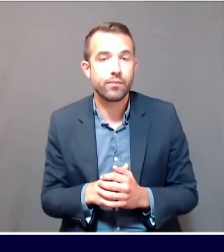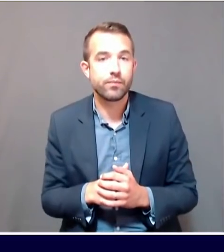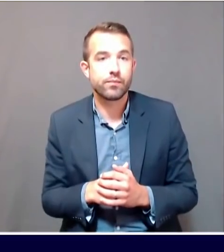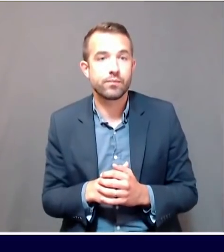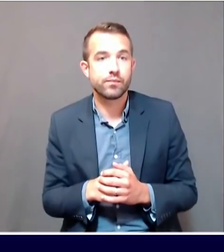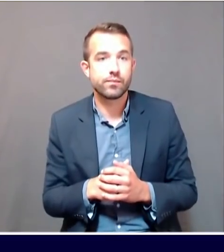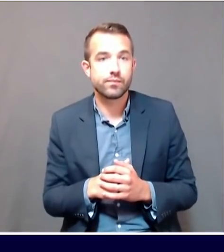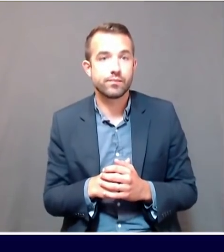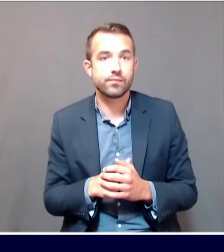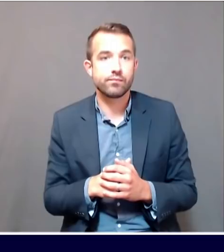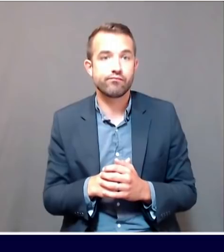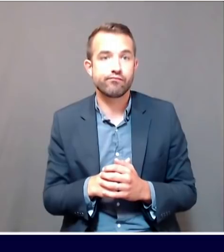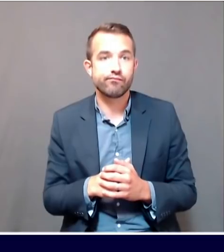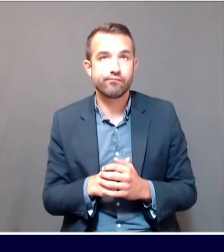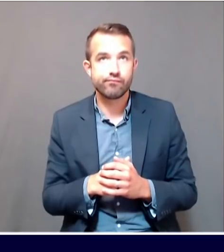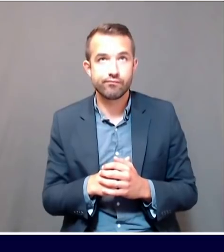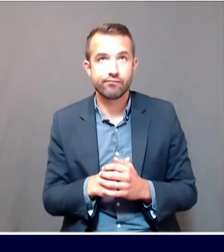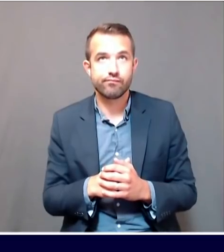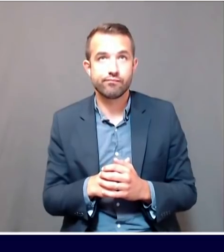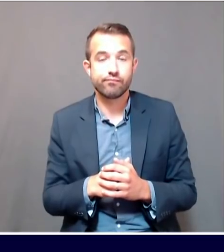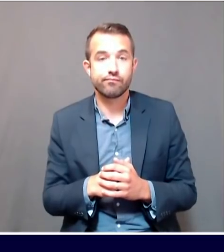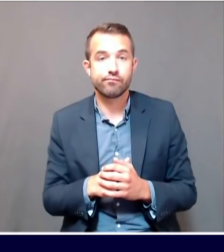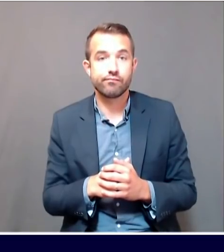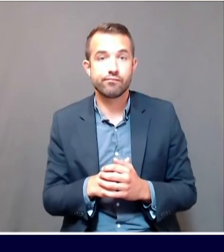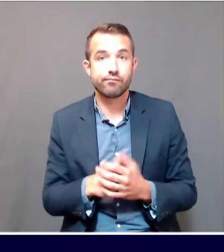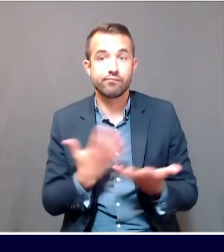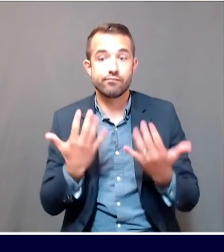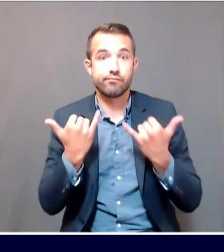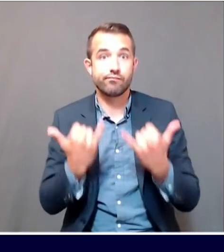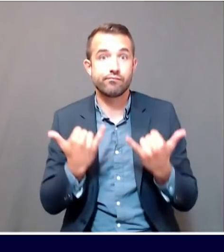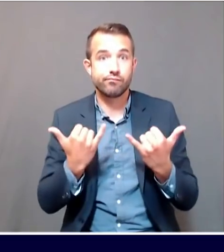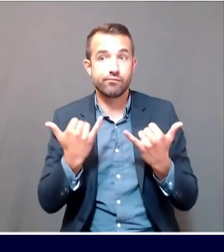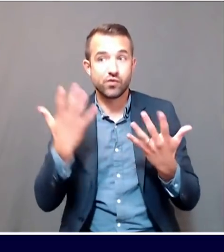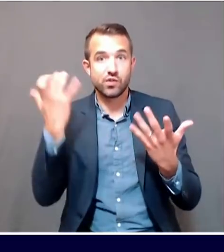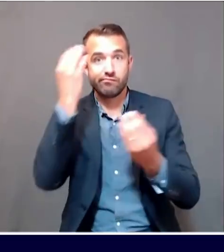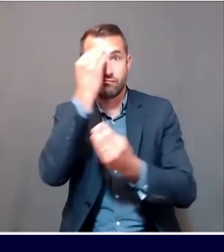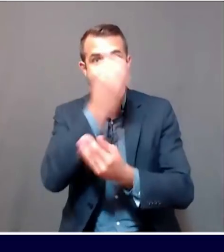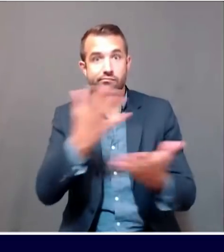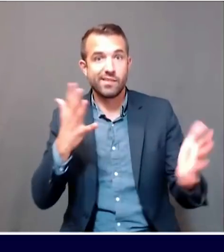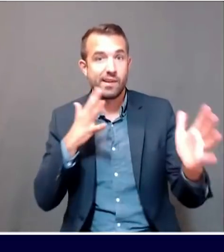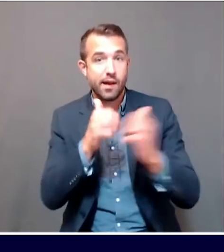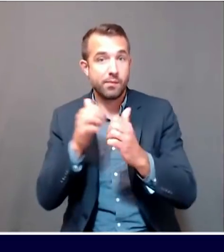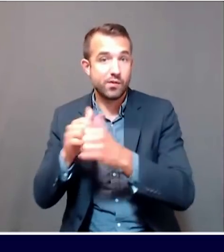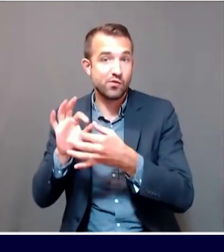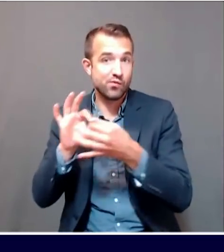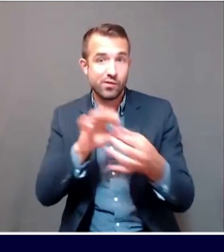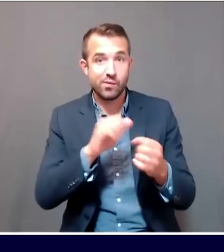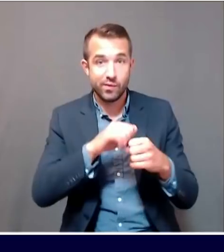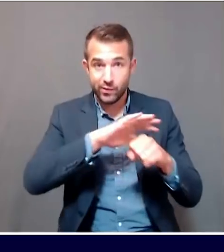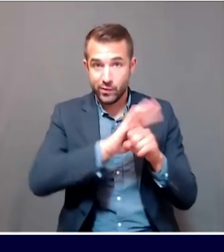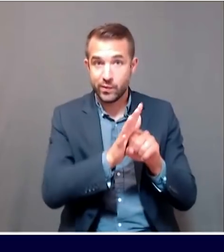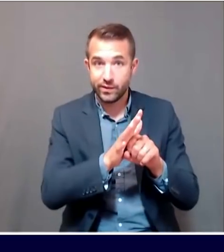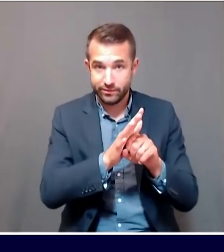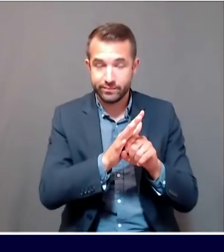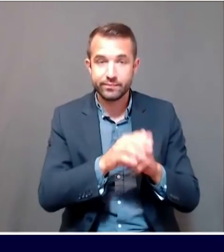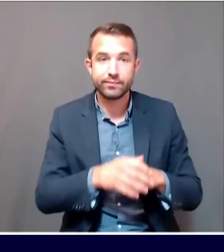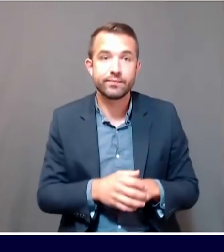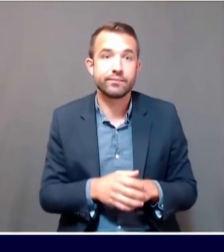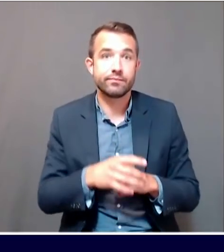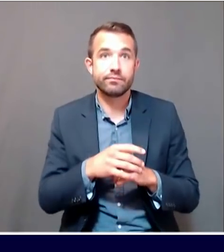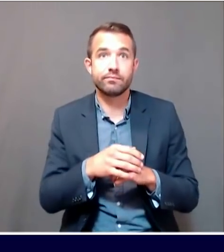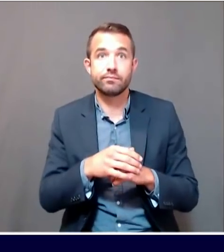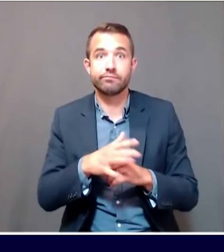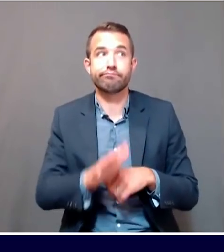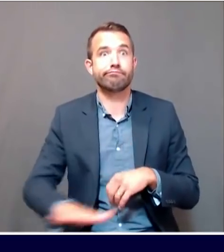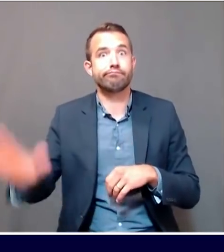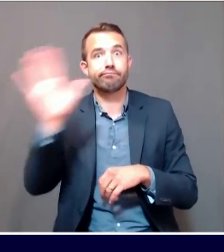and Prevention. I'm joining everyone today to provide an update on the COVID-19 situation across the state of